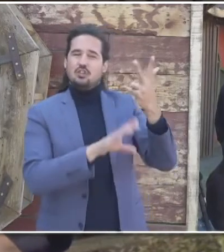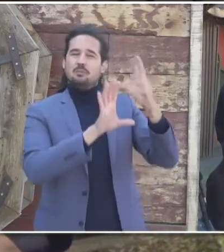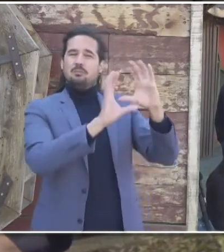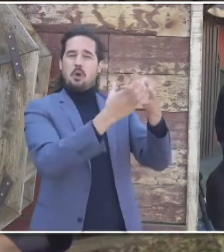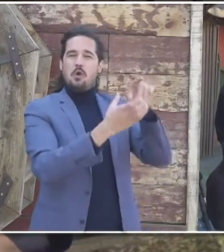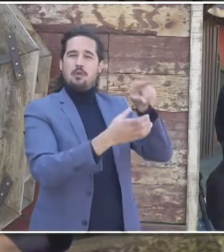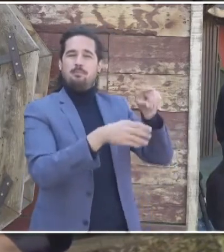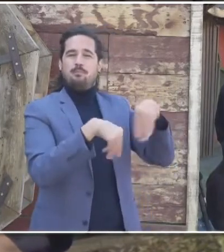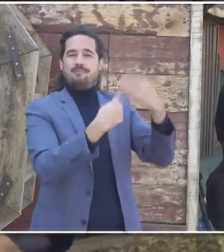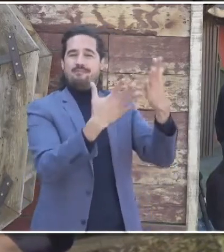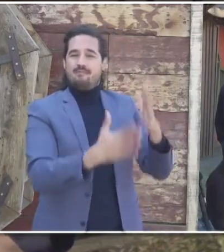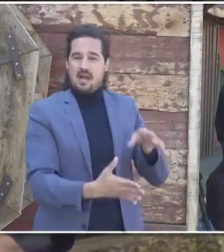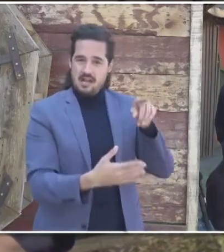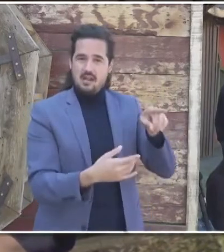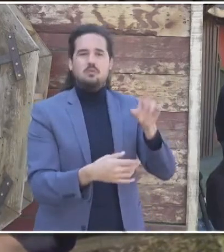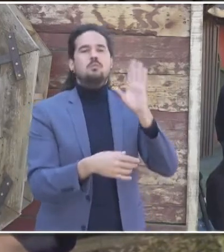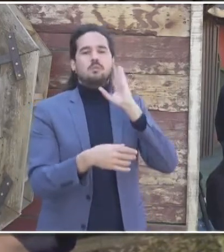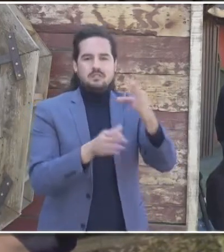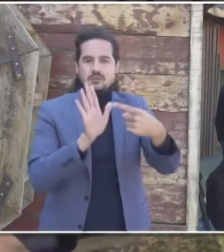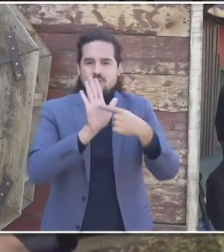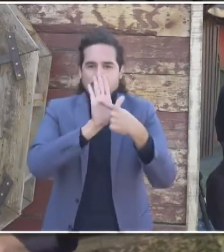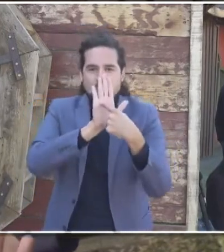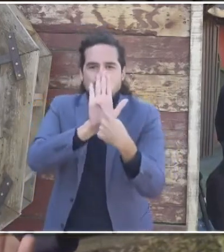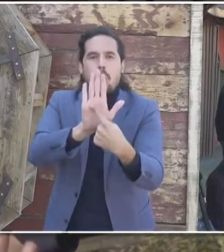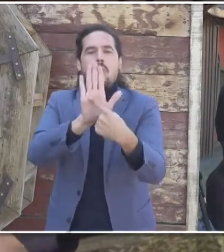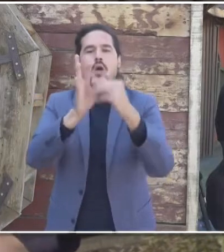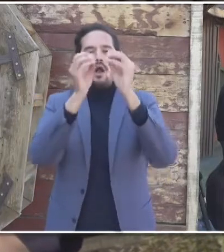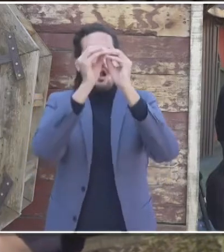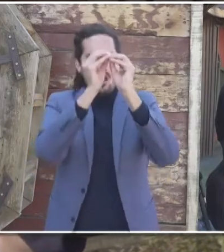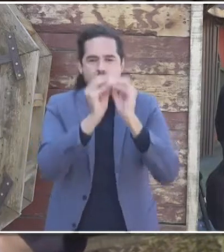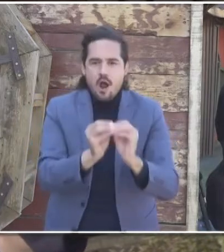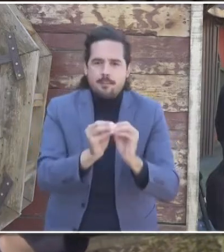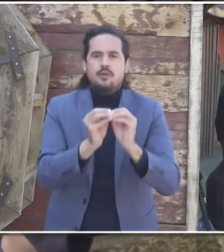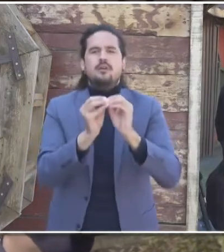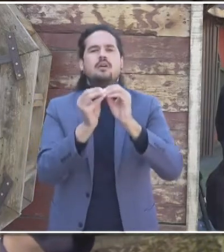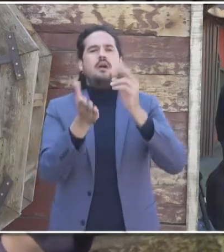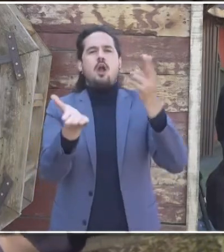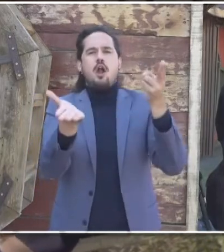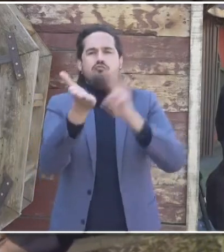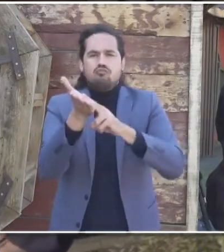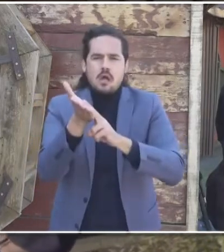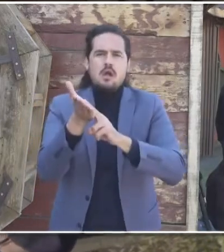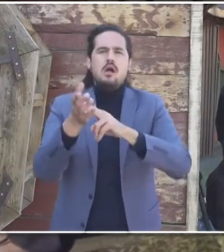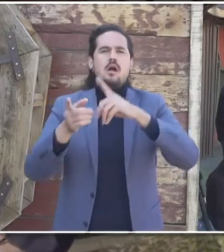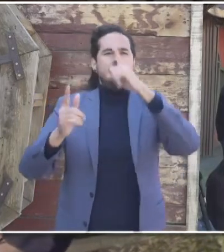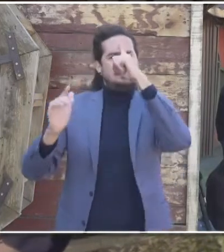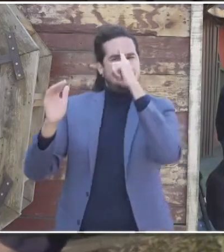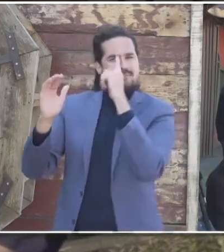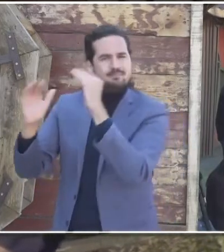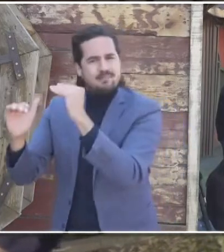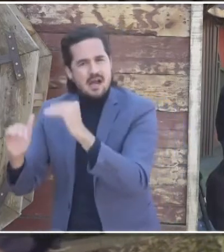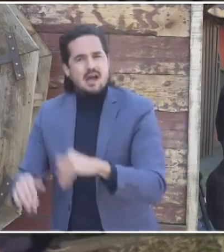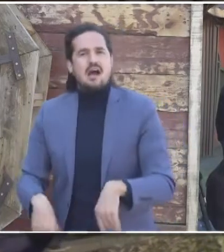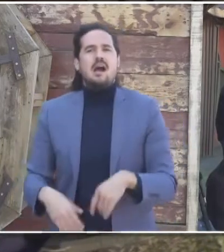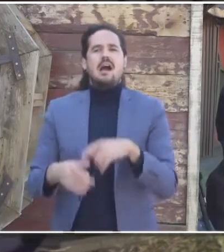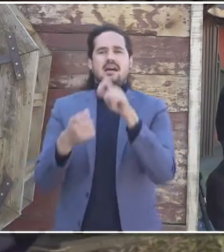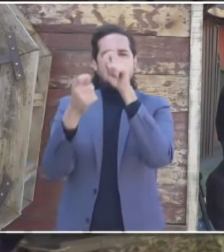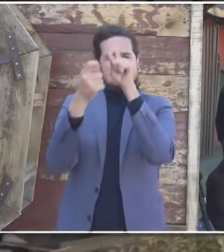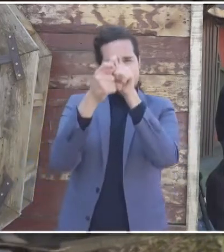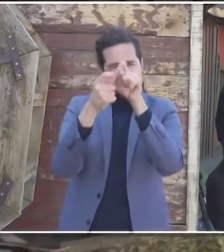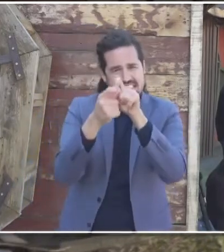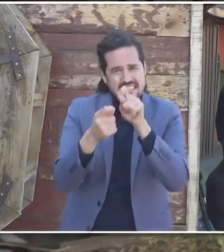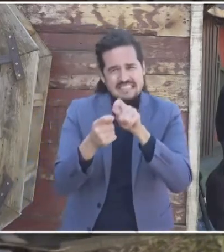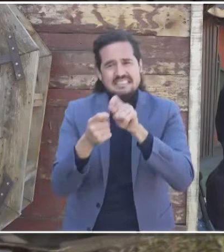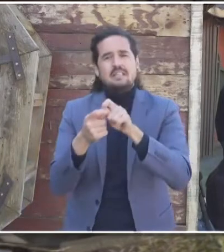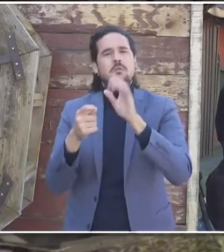week, it goes into effect on the 15th. Will provide much more transparency and much more accountability to these numbers